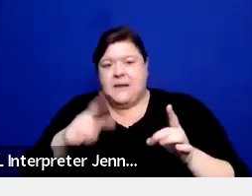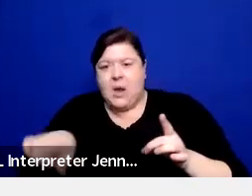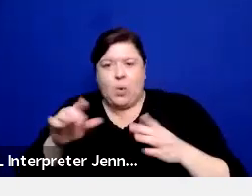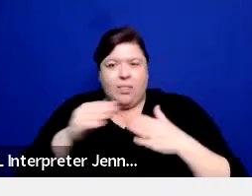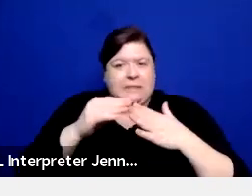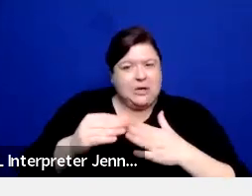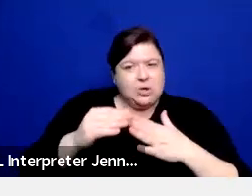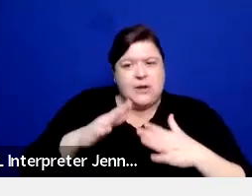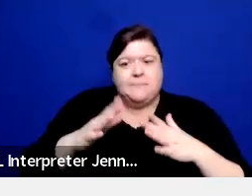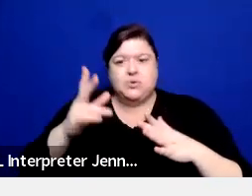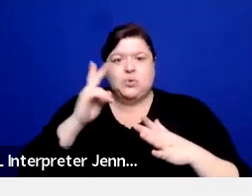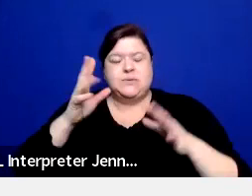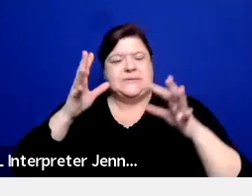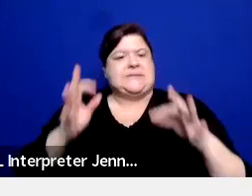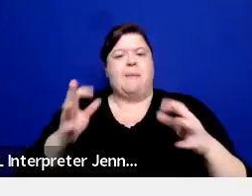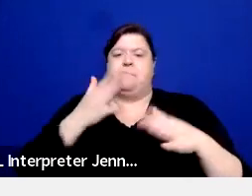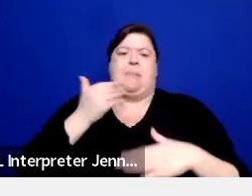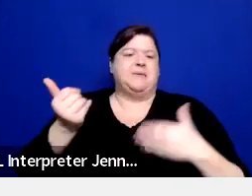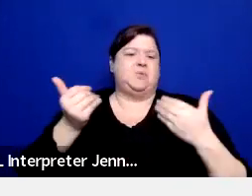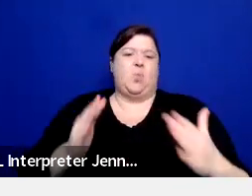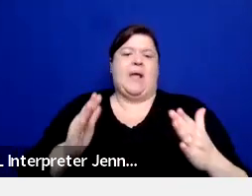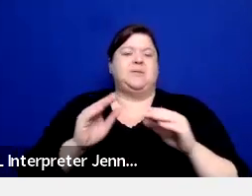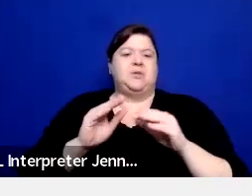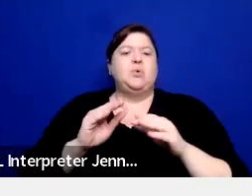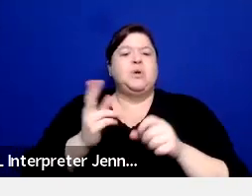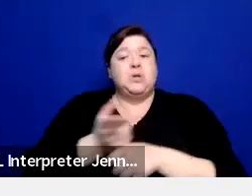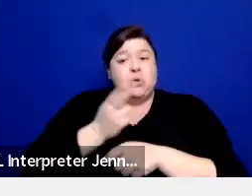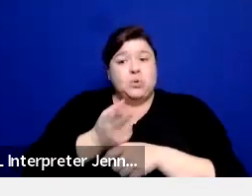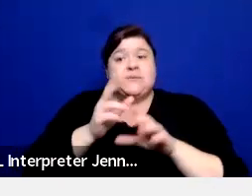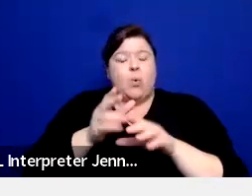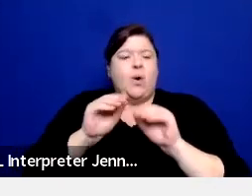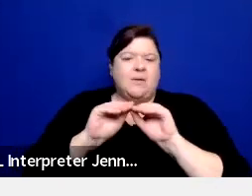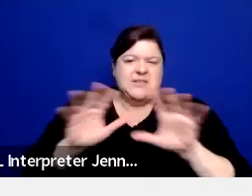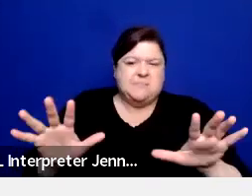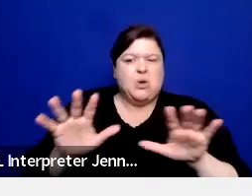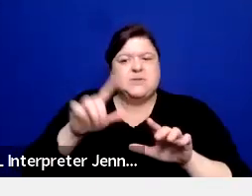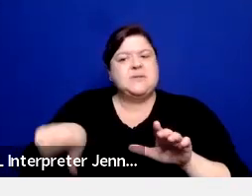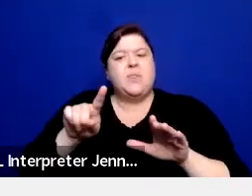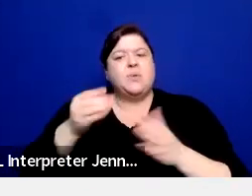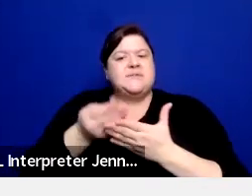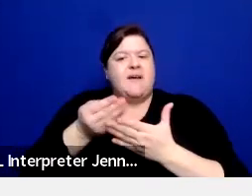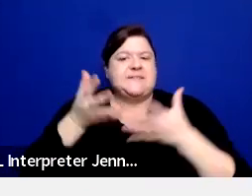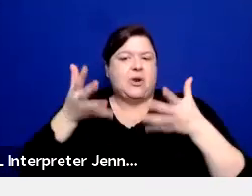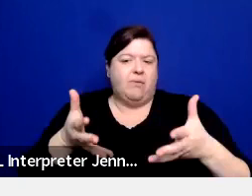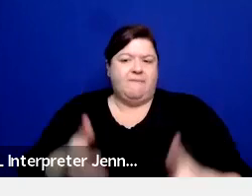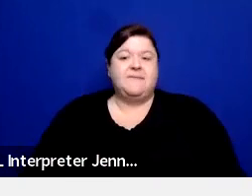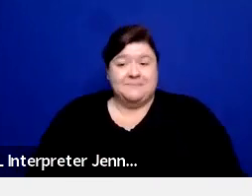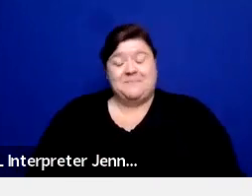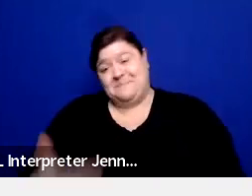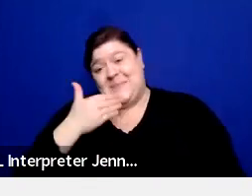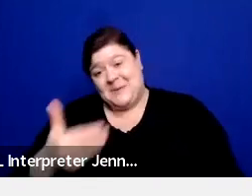leadership to determine the best way to administer the rest of those funds. Thank you.